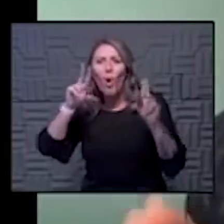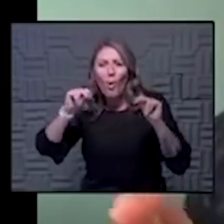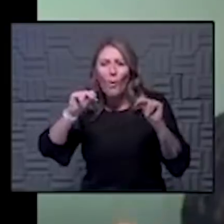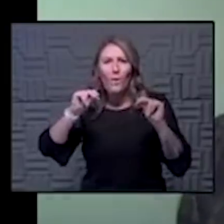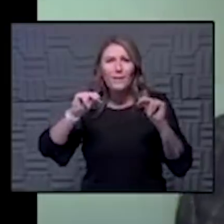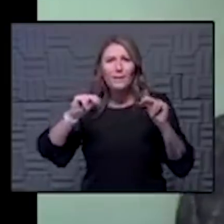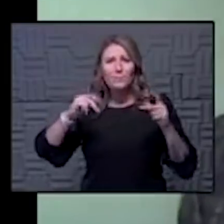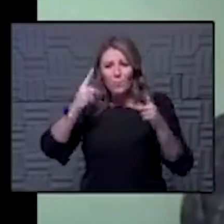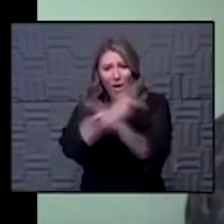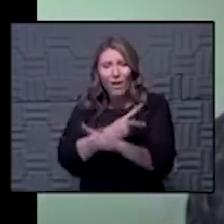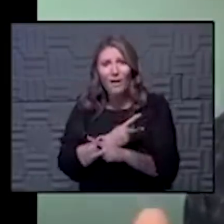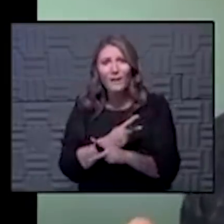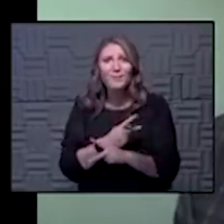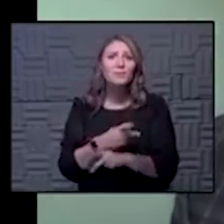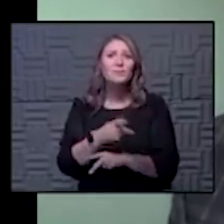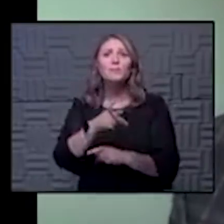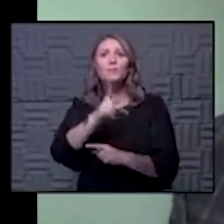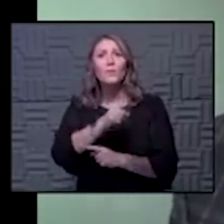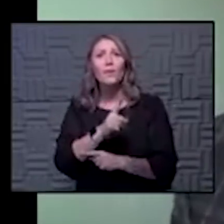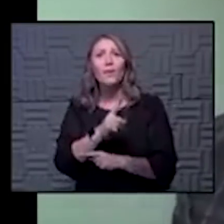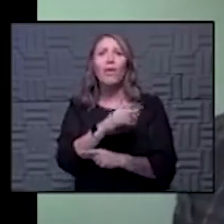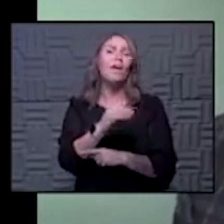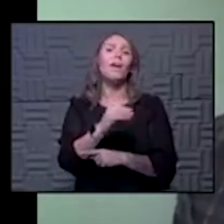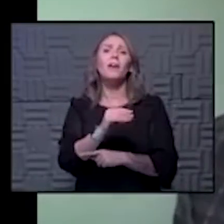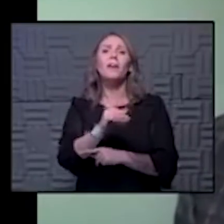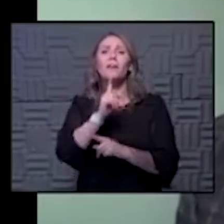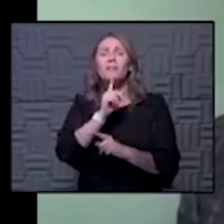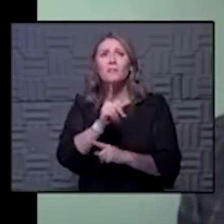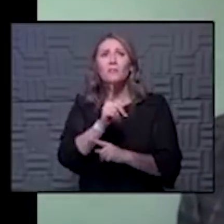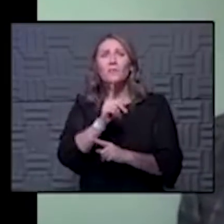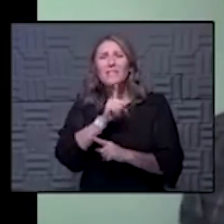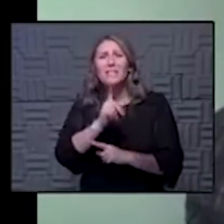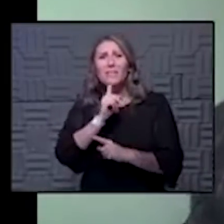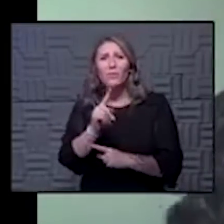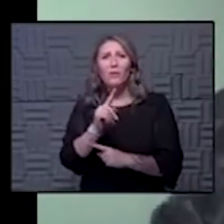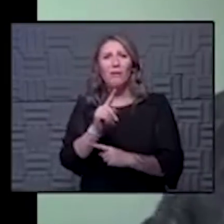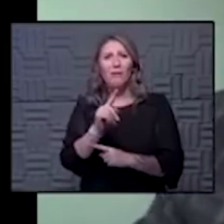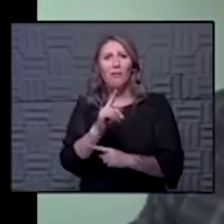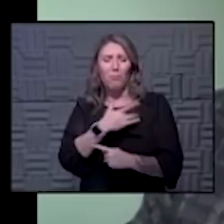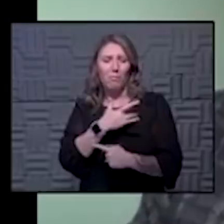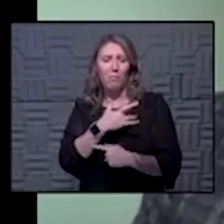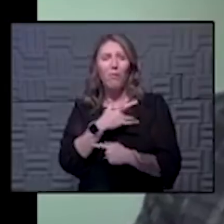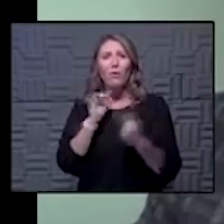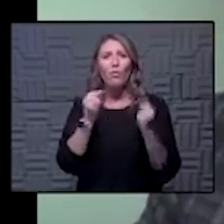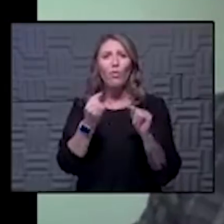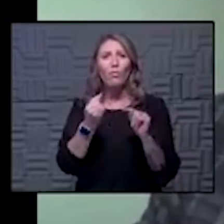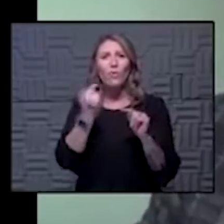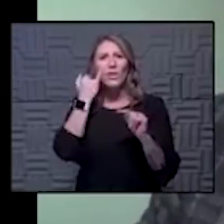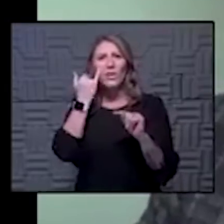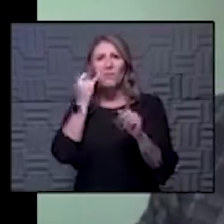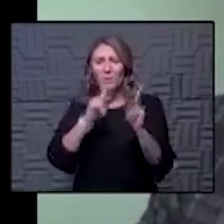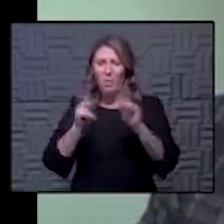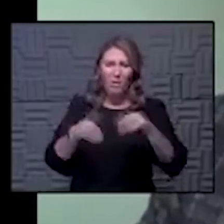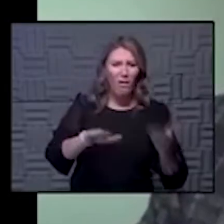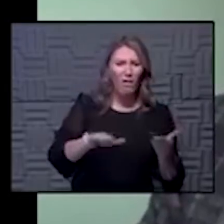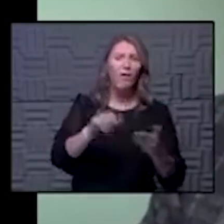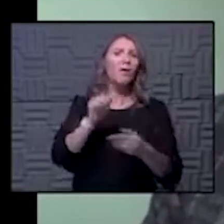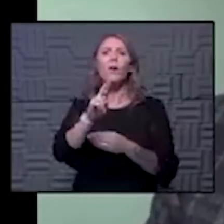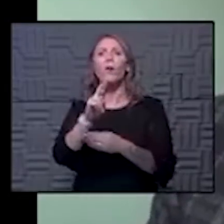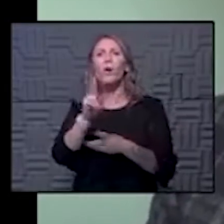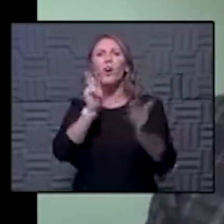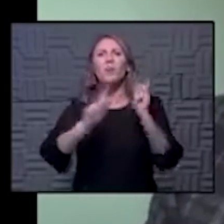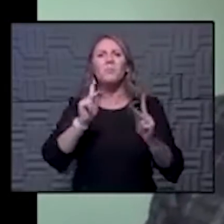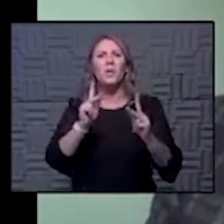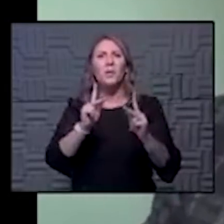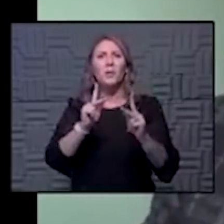worse, and it's very real, and it can be very, very painful to all of us if we lose people or have people who have permanent